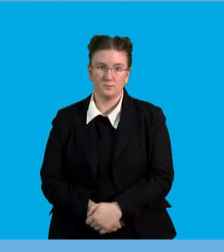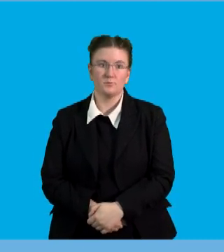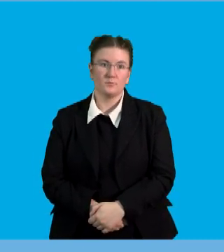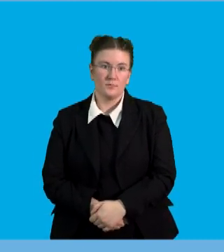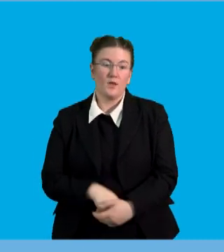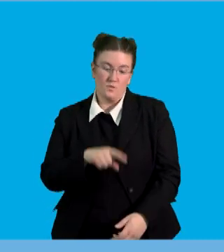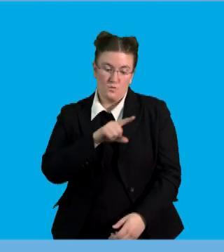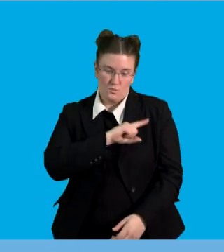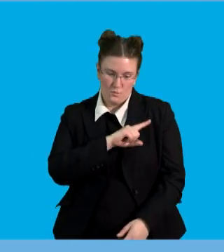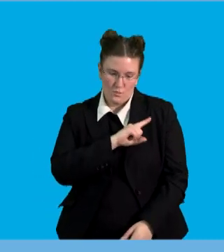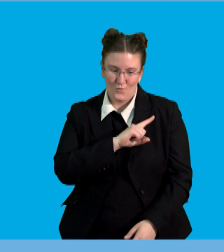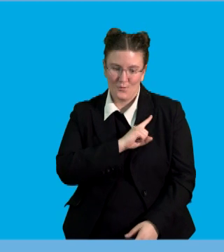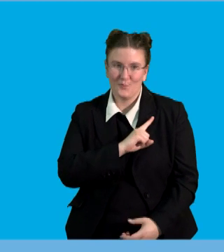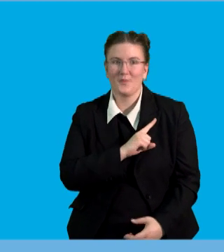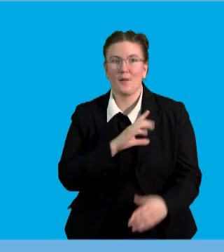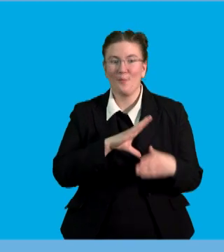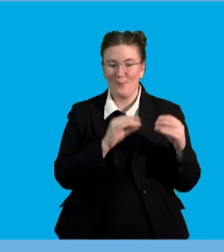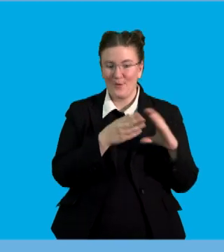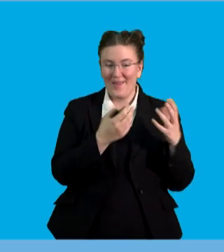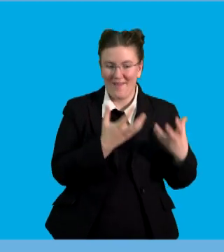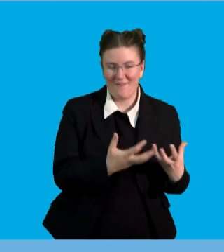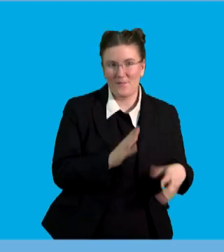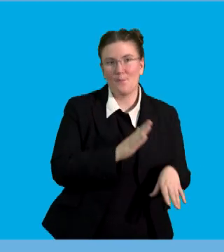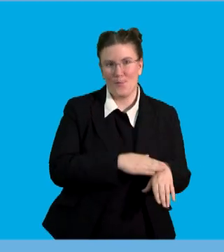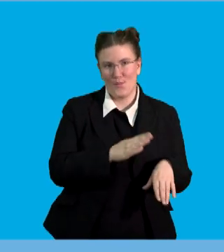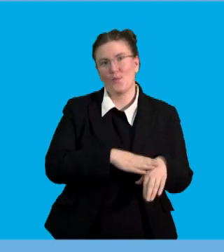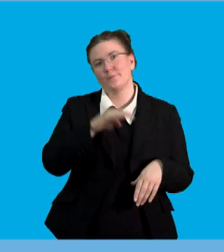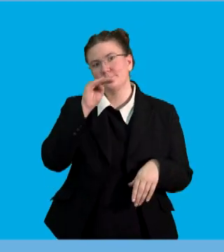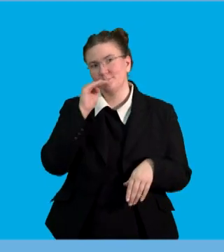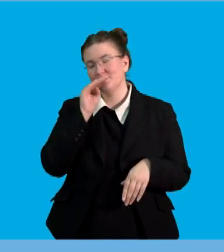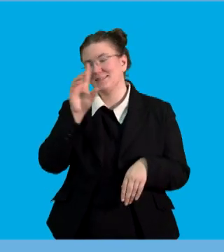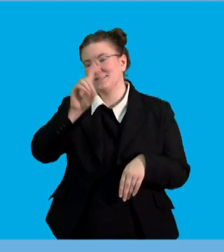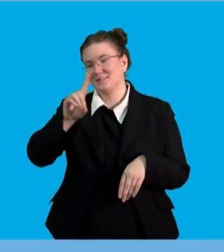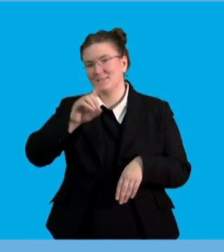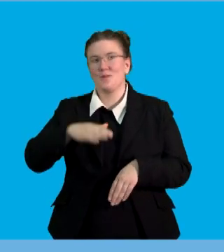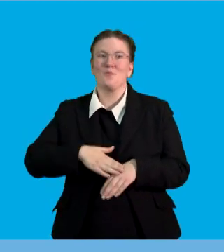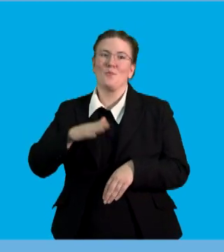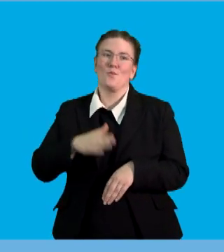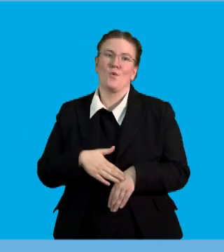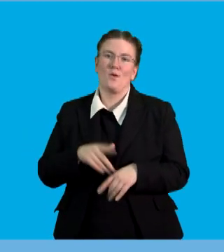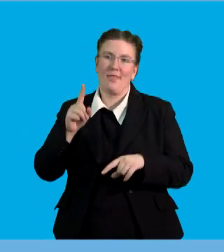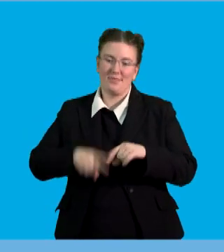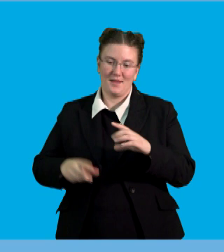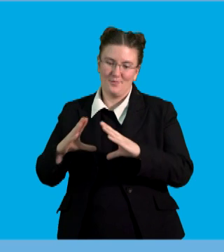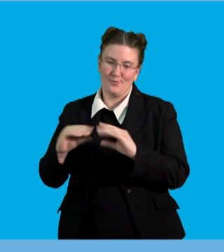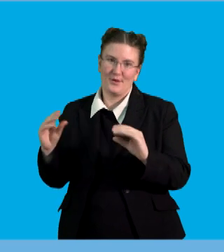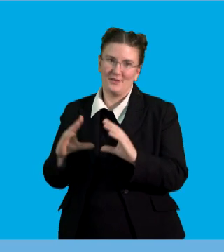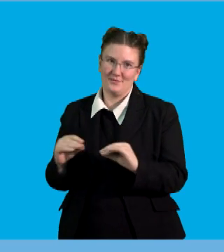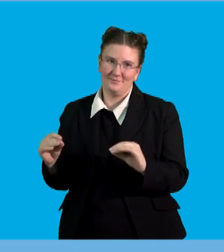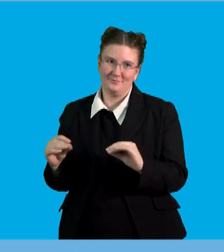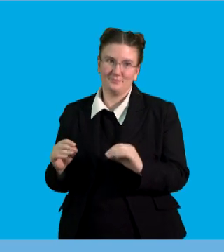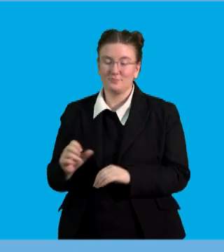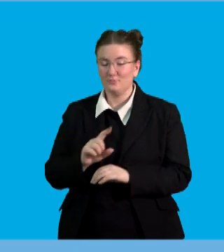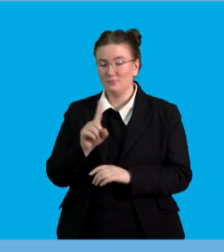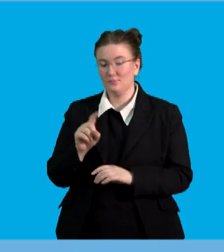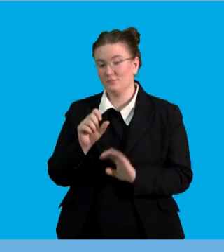And because of that, the density of the brick is going to be greater than the density of the loaf of bread.